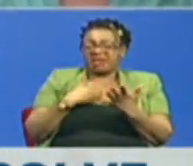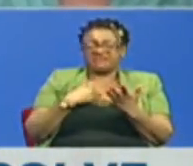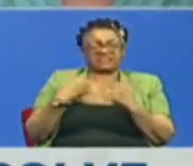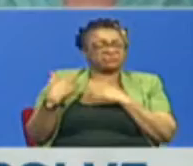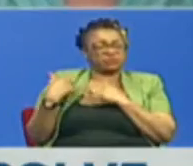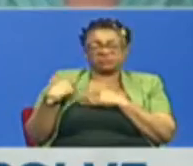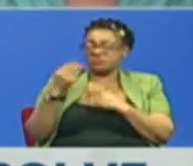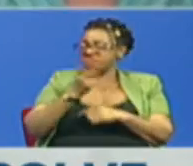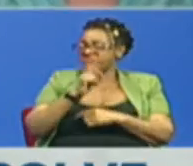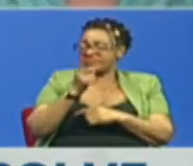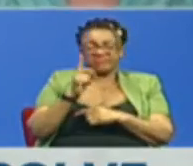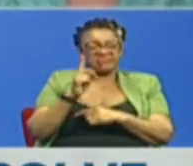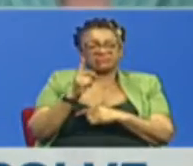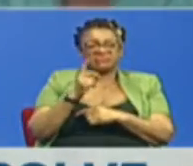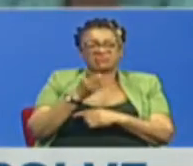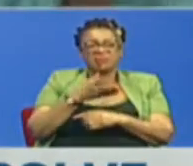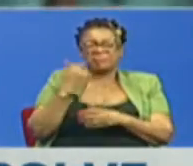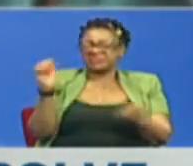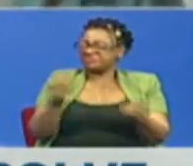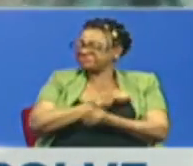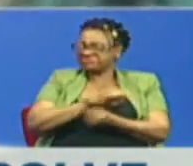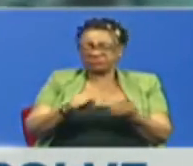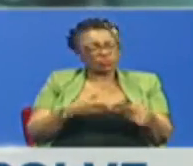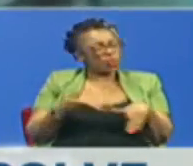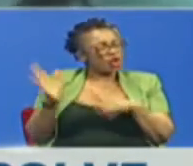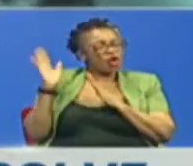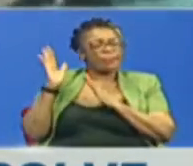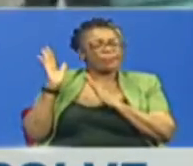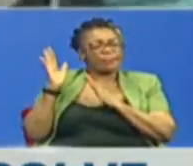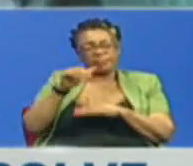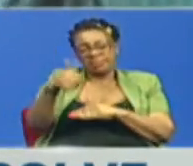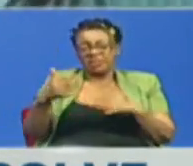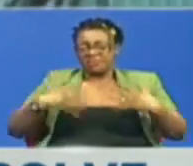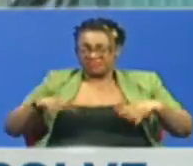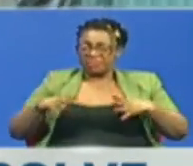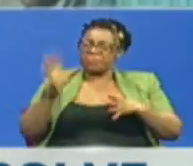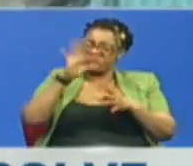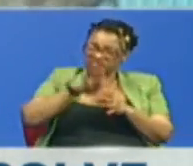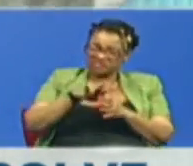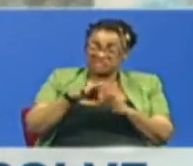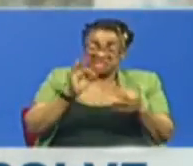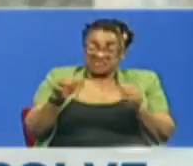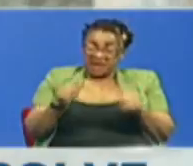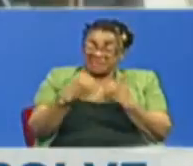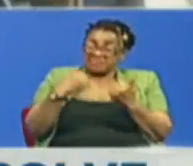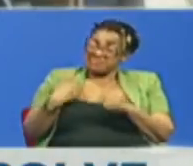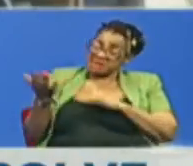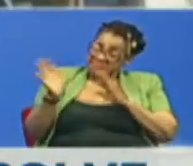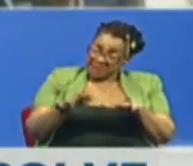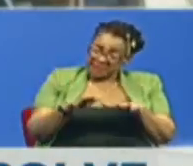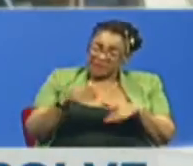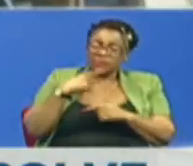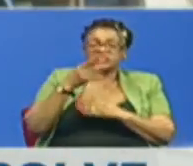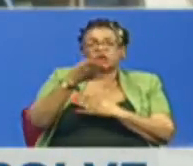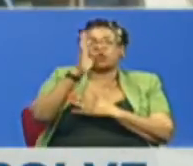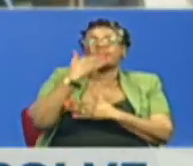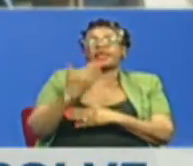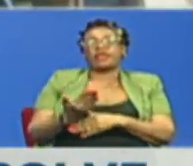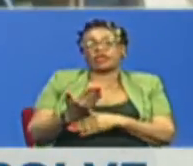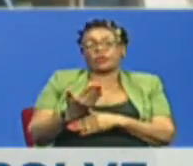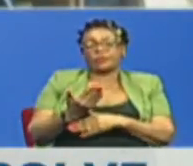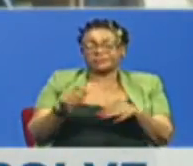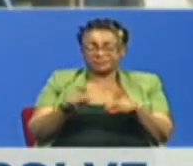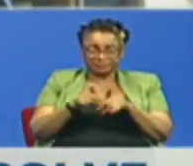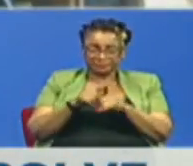hii kitu ifunjwe kasia, twende nyumbani, watu wengine wachaguliwe, na kama nitarudi tasema Mungu asante. But as the